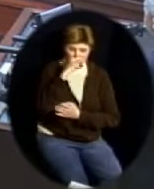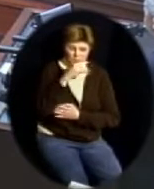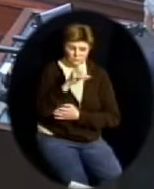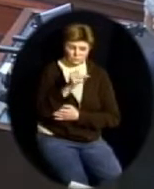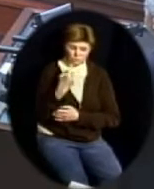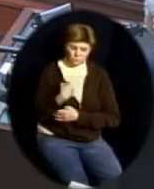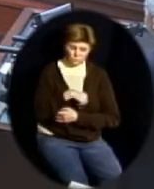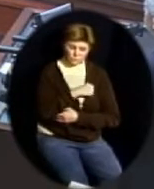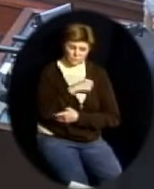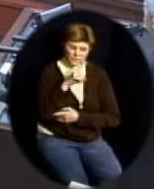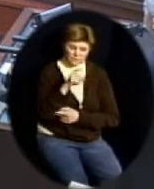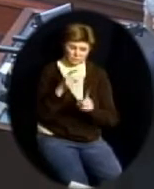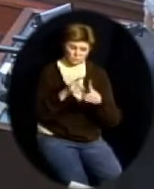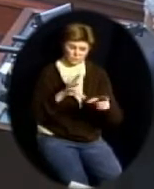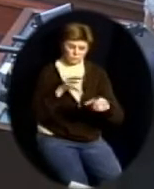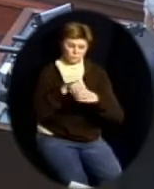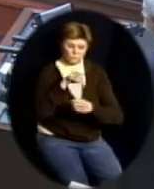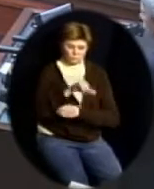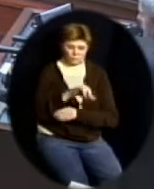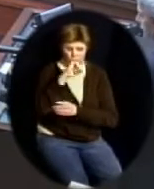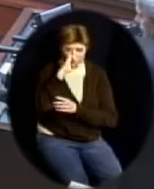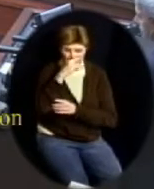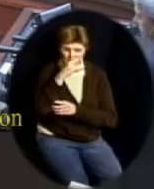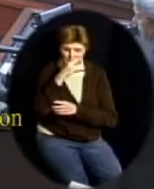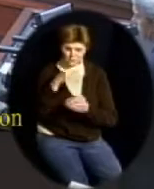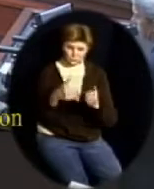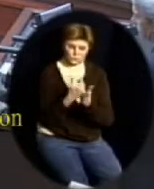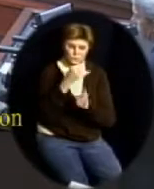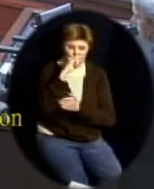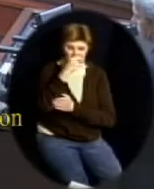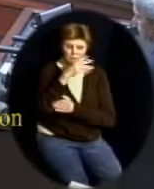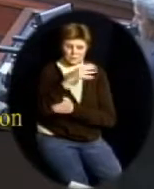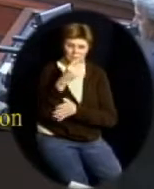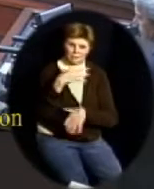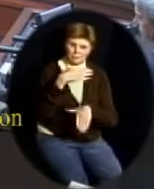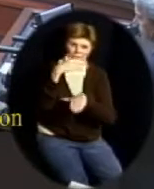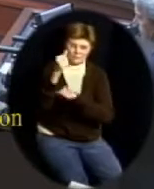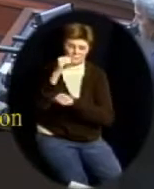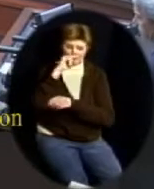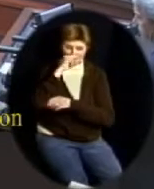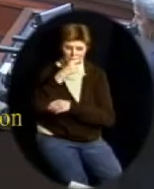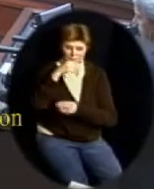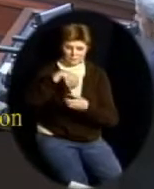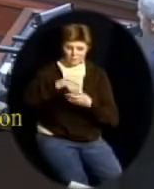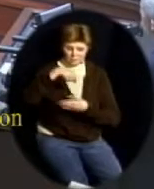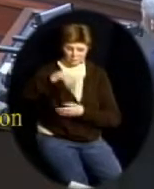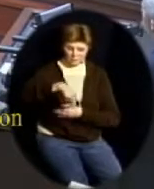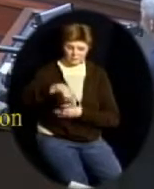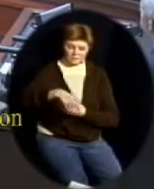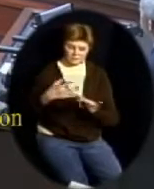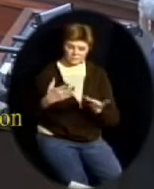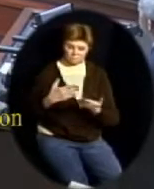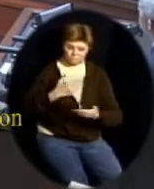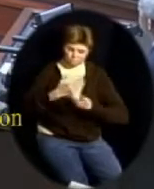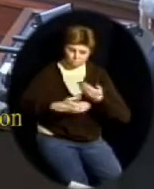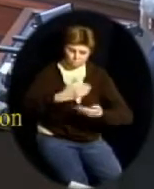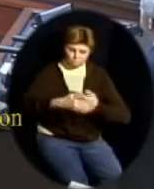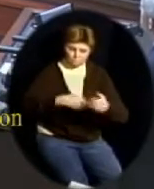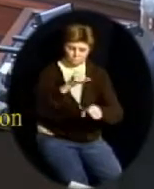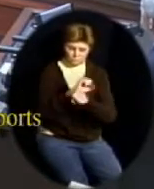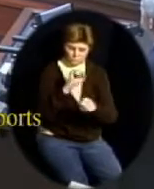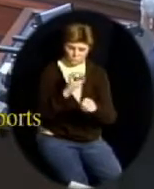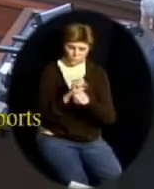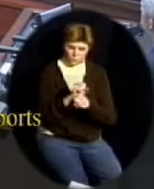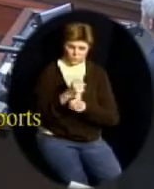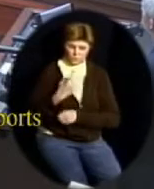this as well. Along with that, you're going to see some future projections as far as where we think 4 years